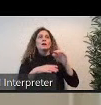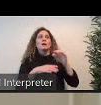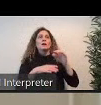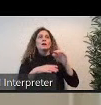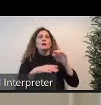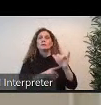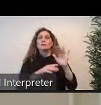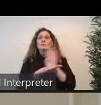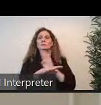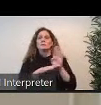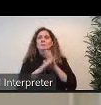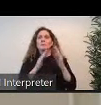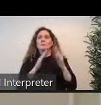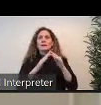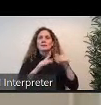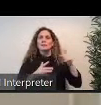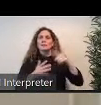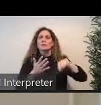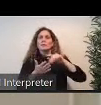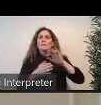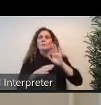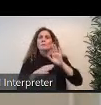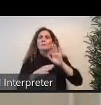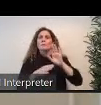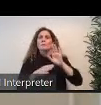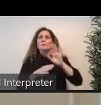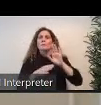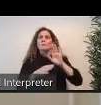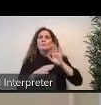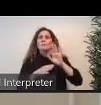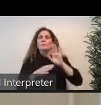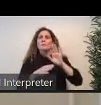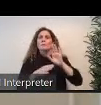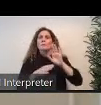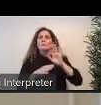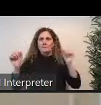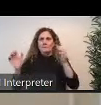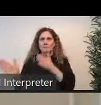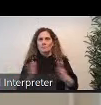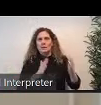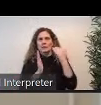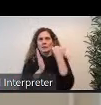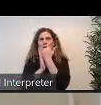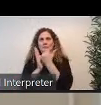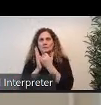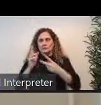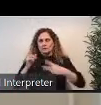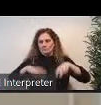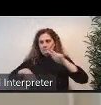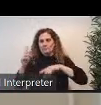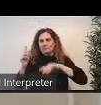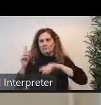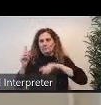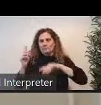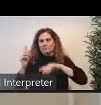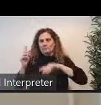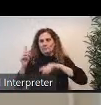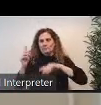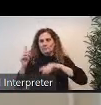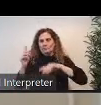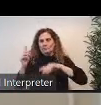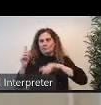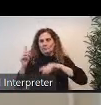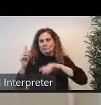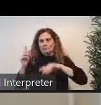Health Department is focusing considerable attention on reviewing safety plans. And there are a number of them in the queue right